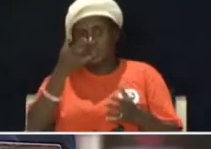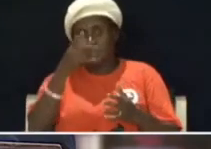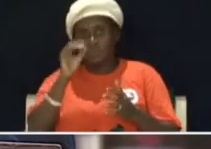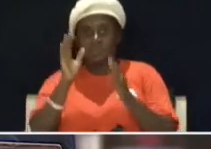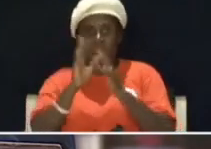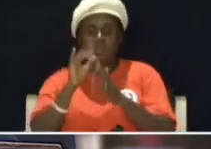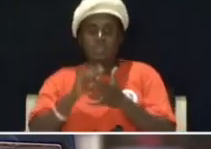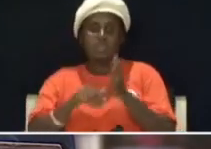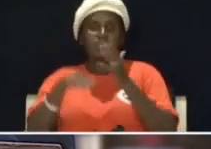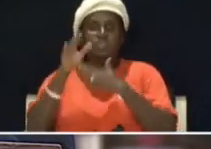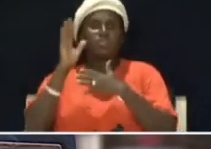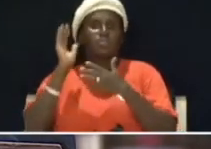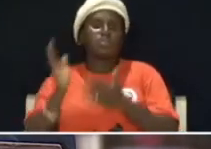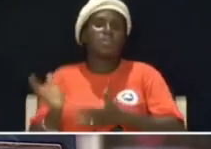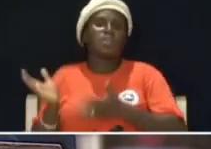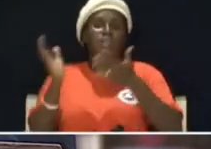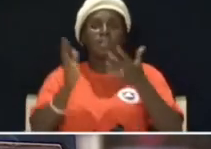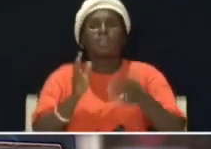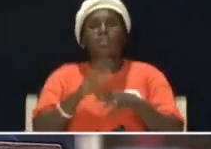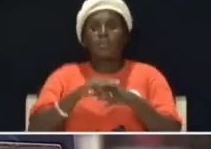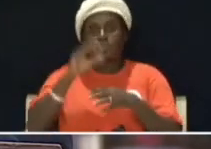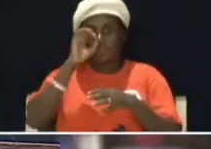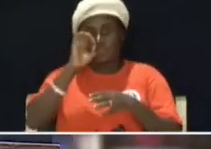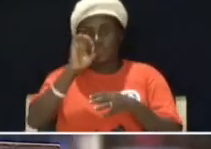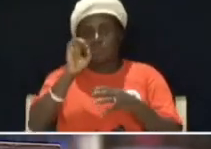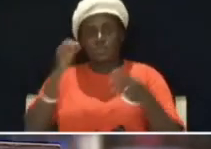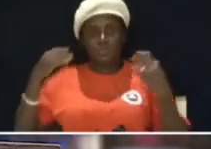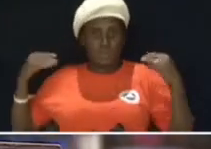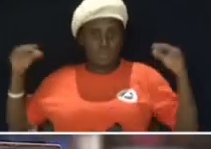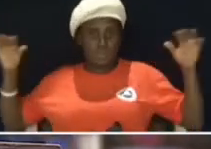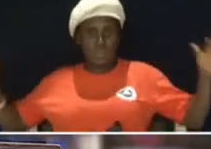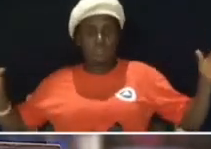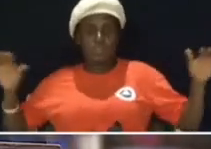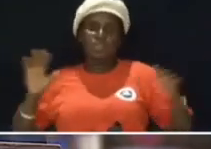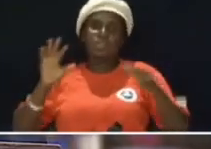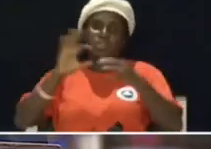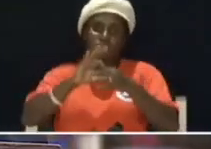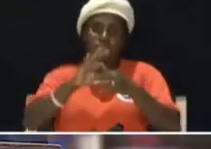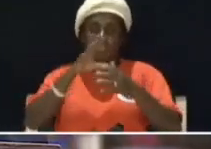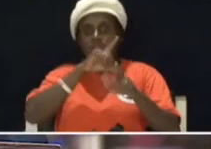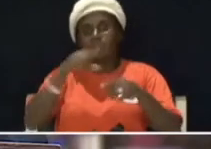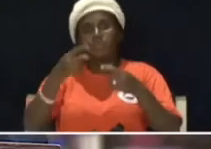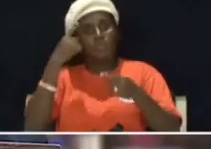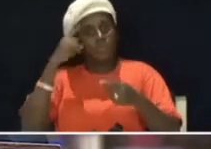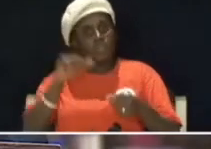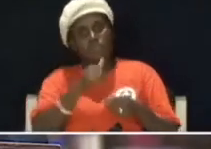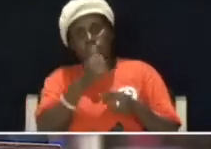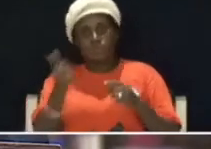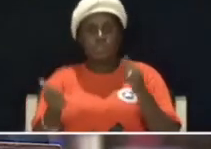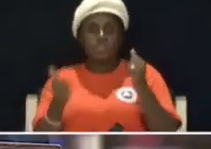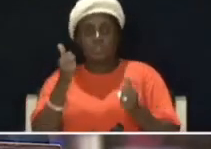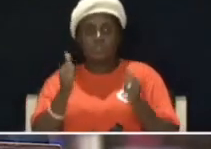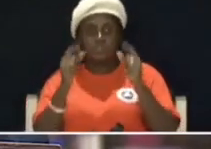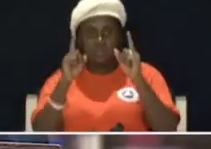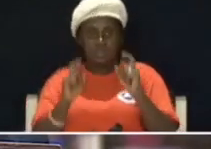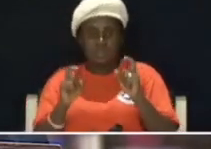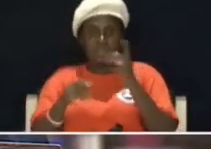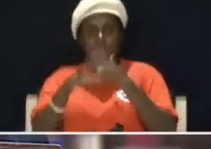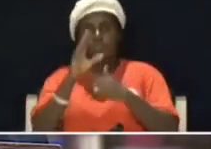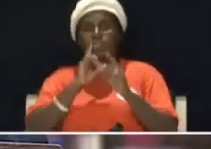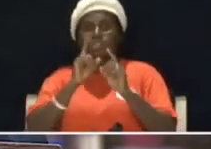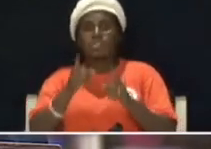us on eagle wings. She keyed into it and went for another driving test. God answered that